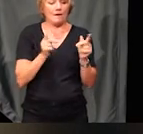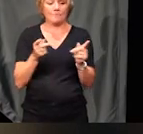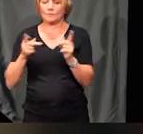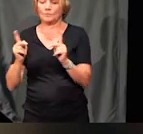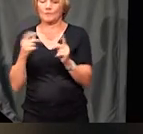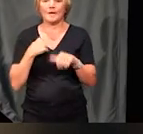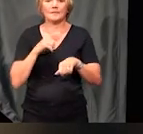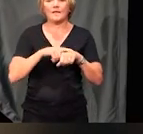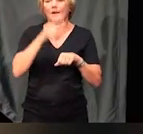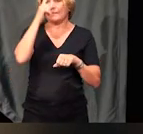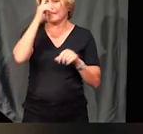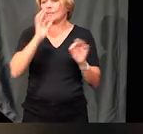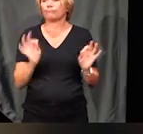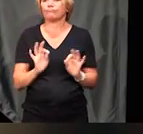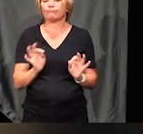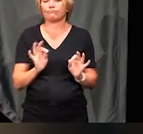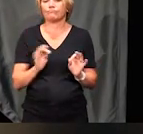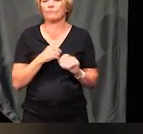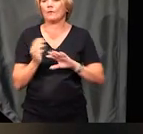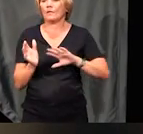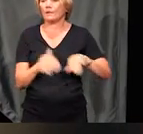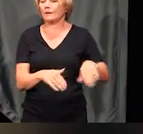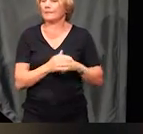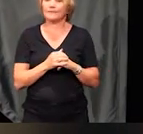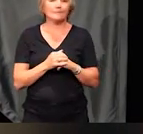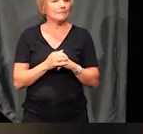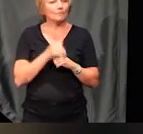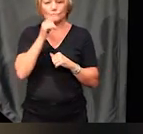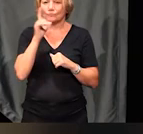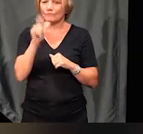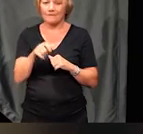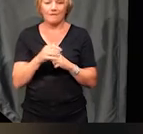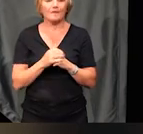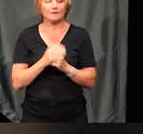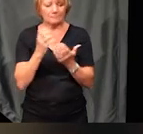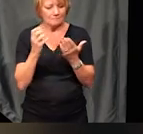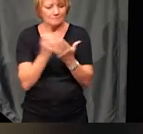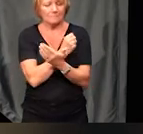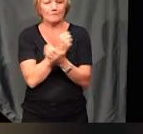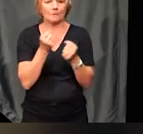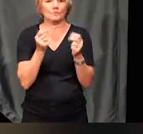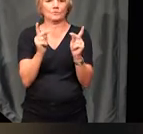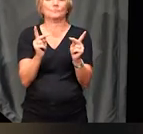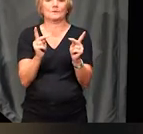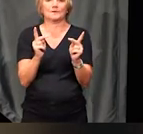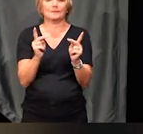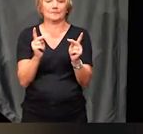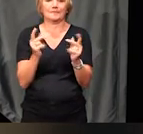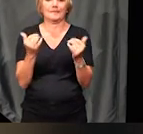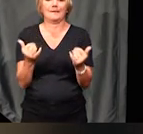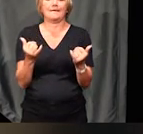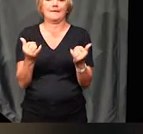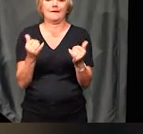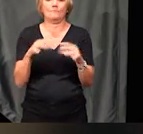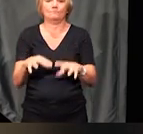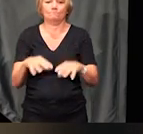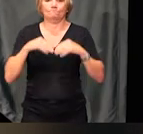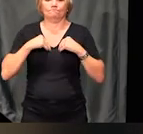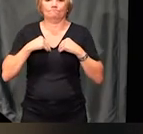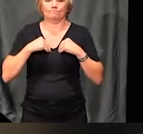the opportunities and time for granted. If the opportunities for education are there now, take